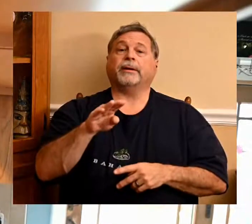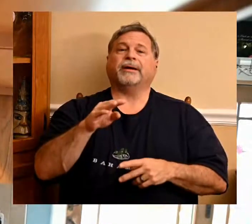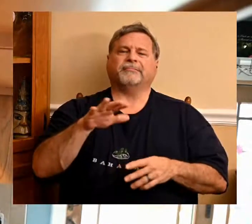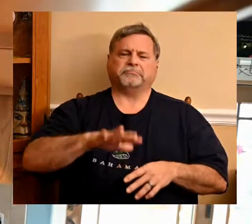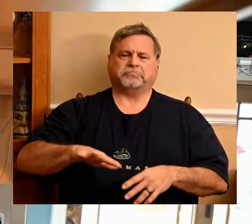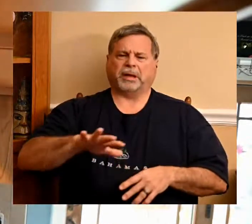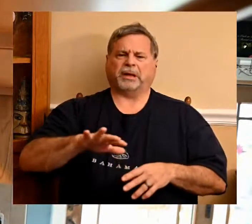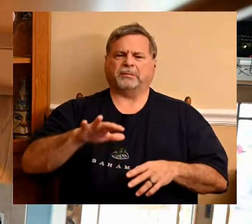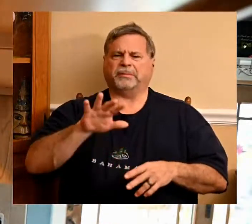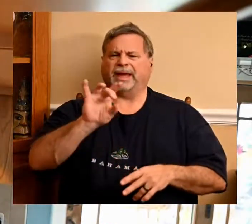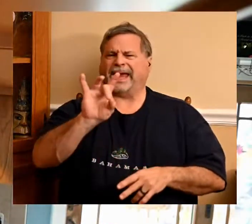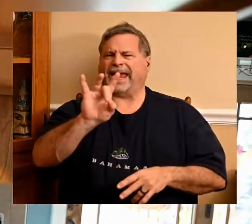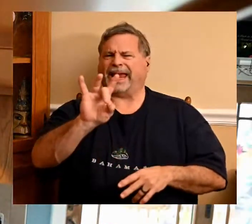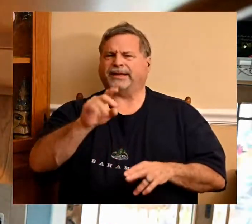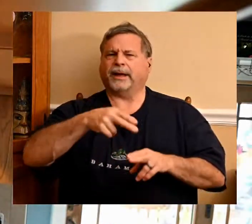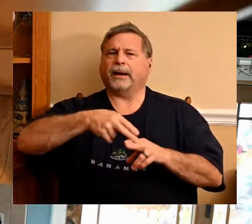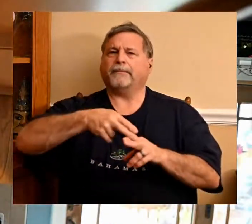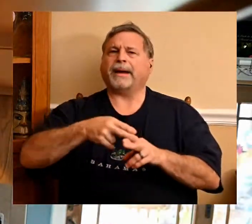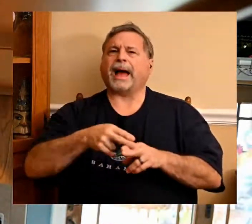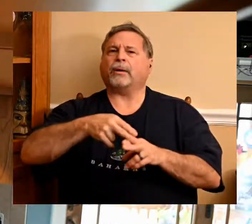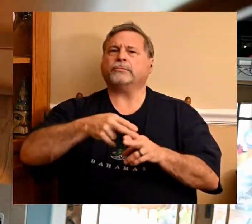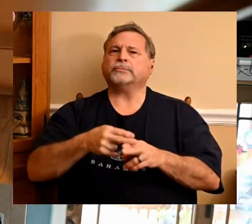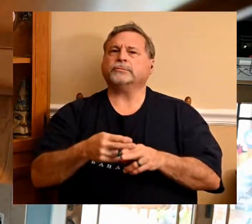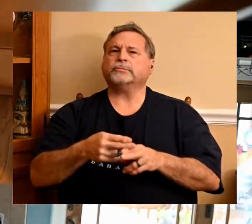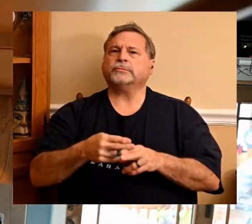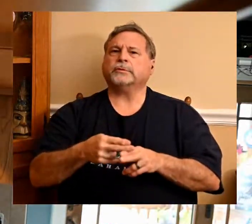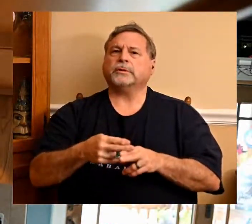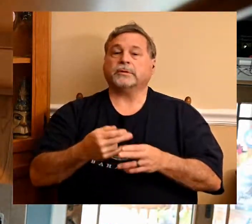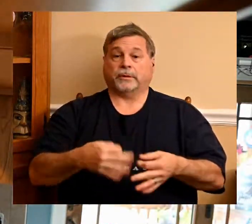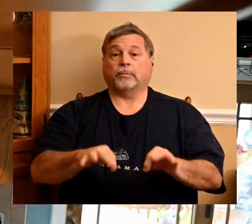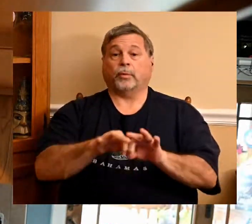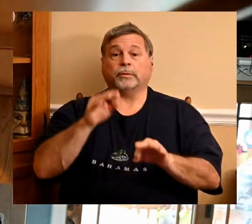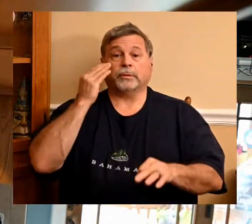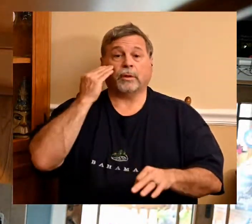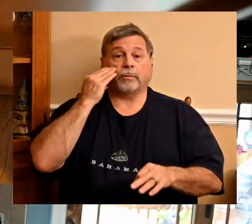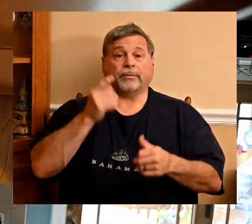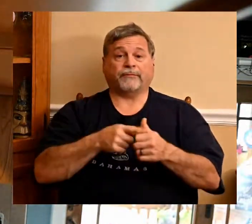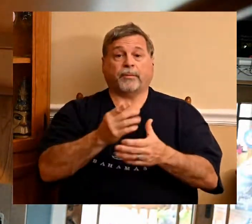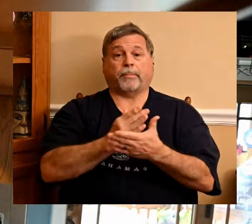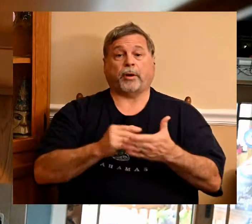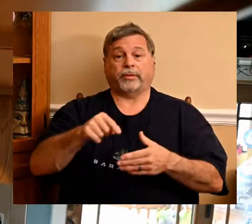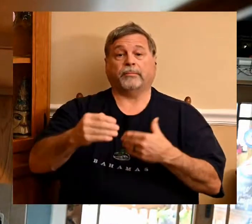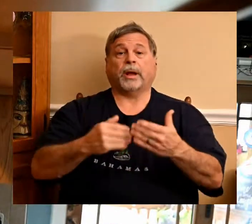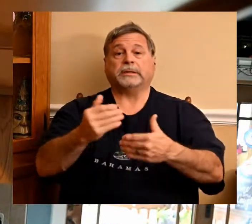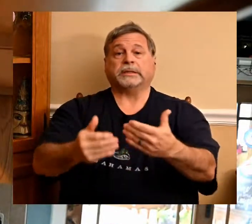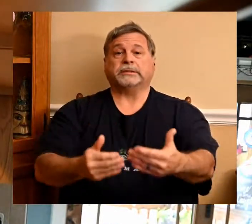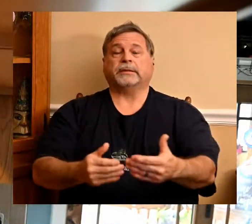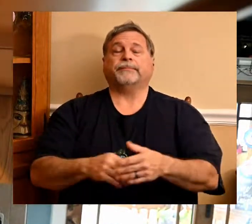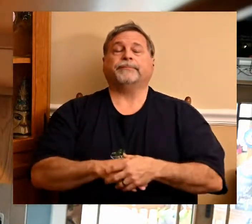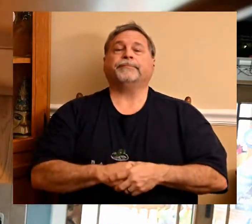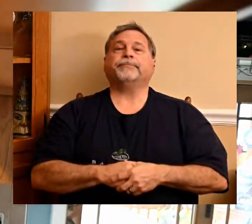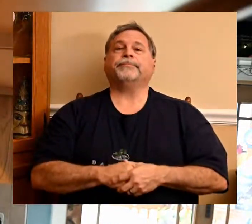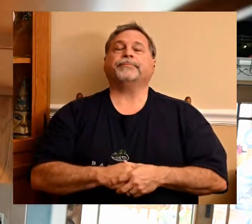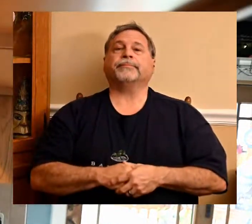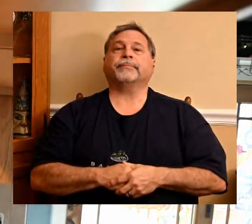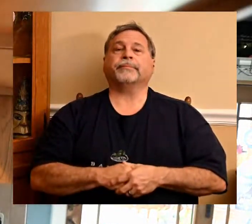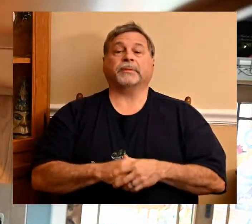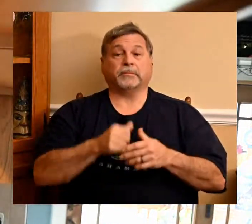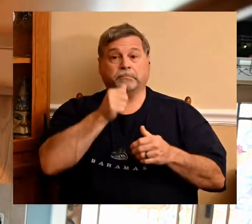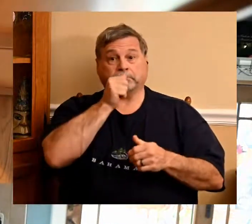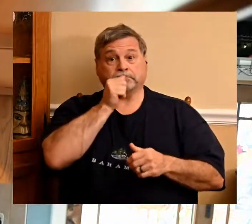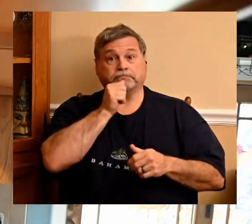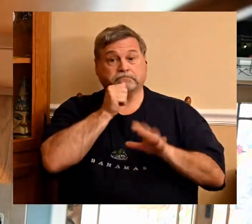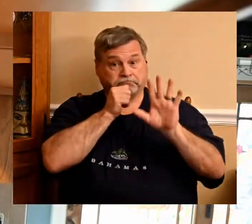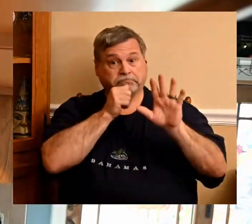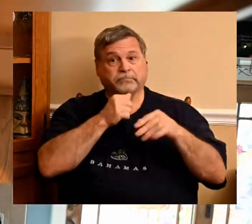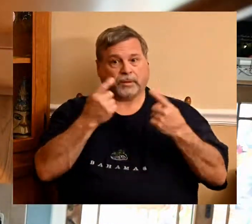weight. This is about 8 pounds, and that's important to know because of the first part of this process. Now, stick with me, it